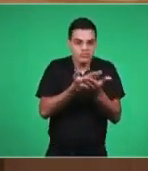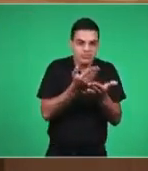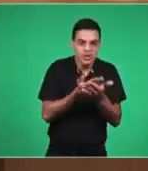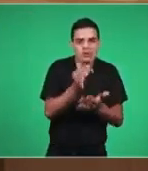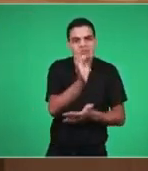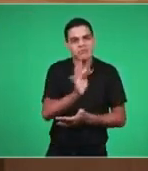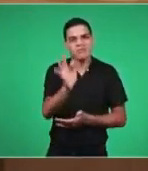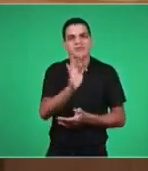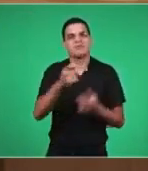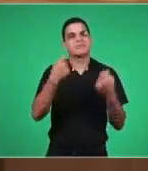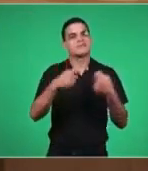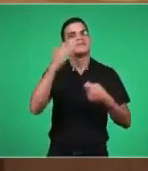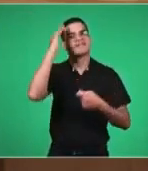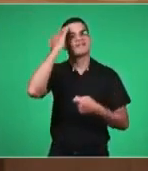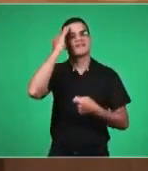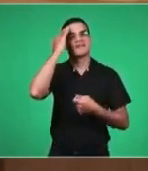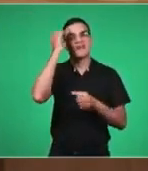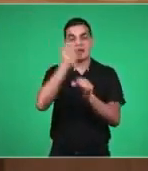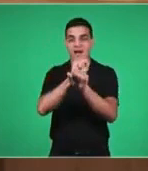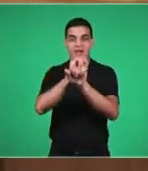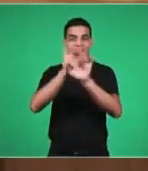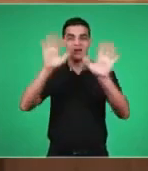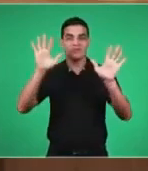that are taking classes